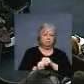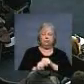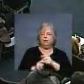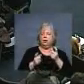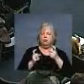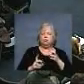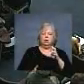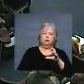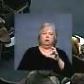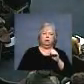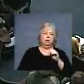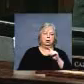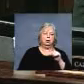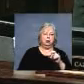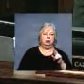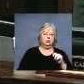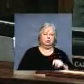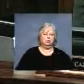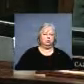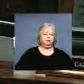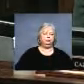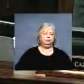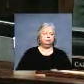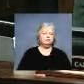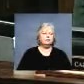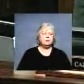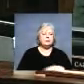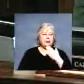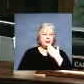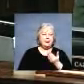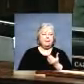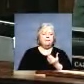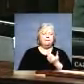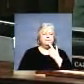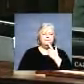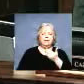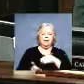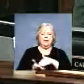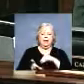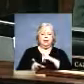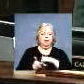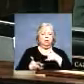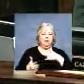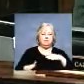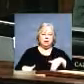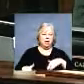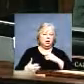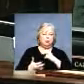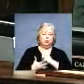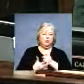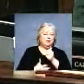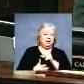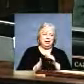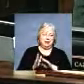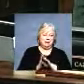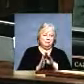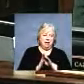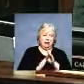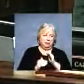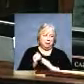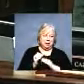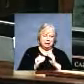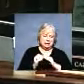Director Kazort, you're recognized, please. Thank you, Mayor. Just again reiterate that we have not approved any development here tonight.